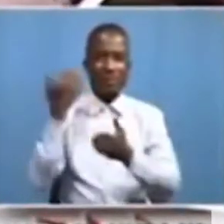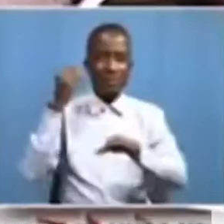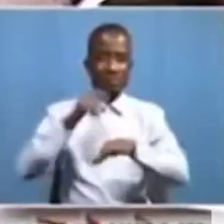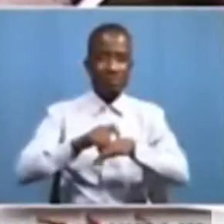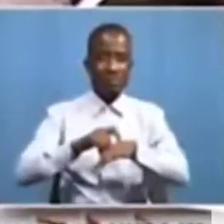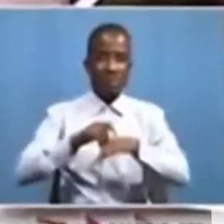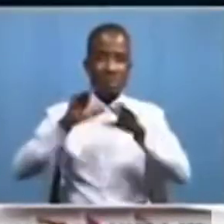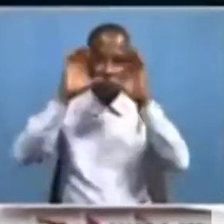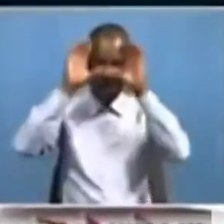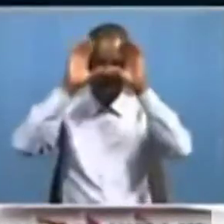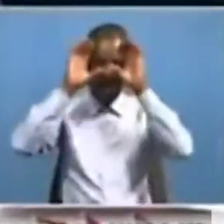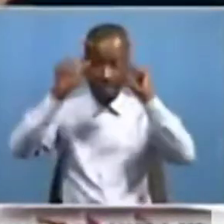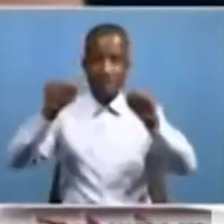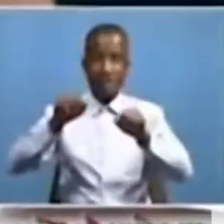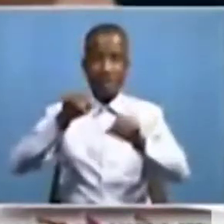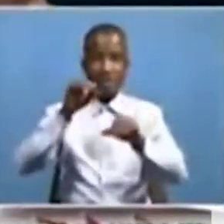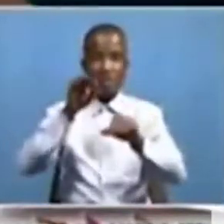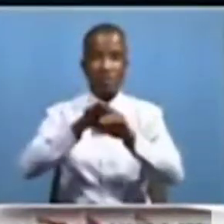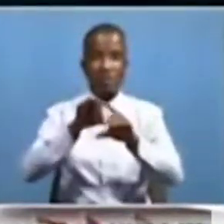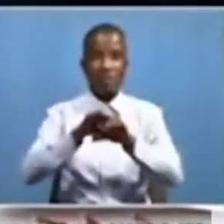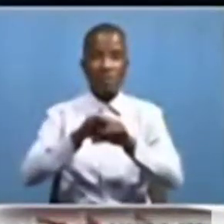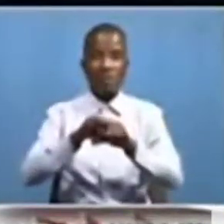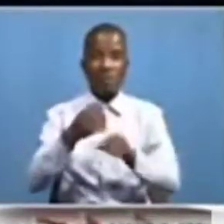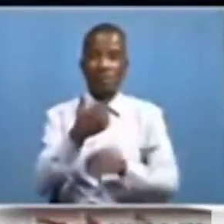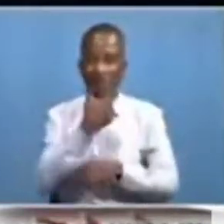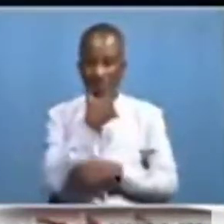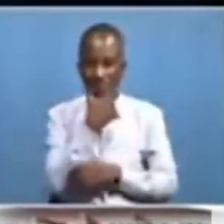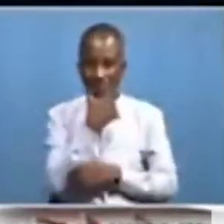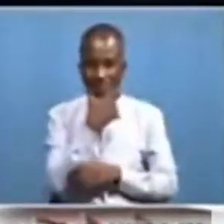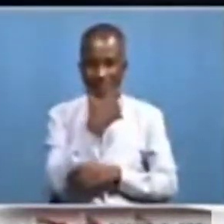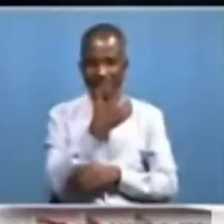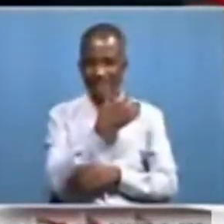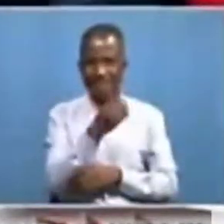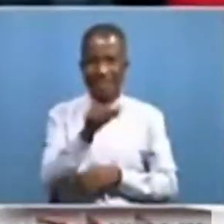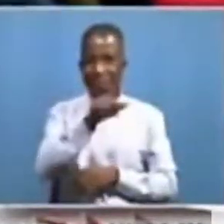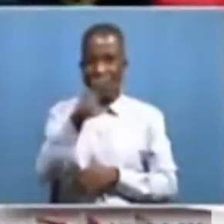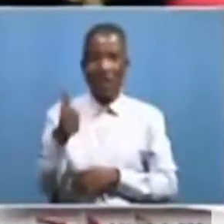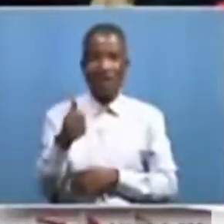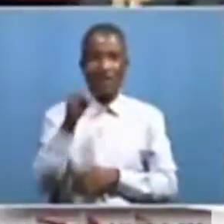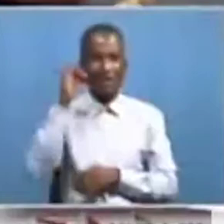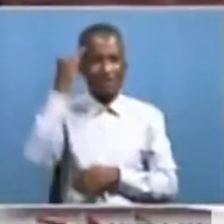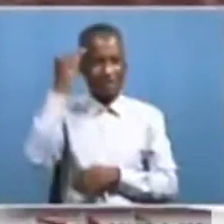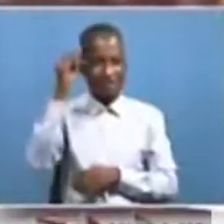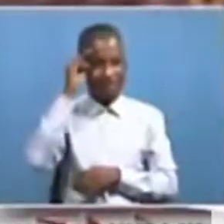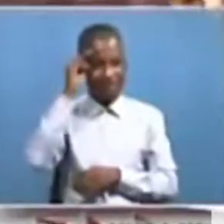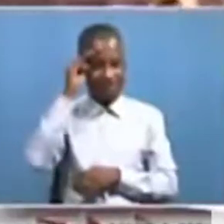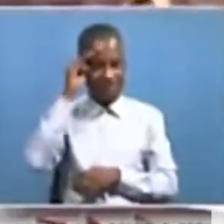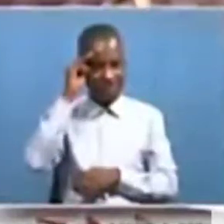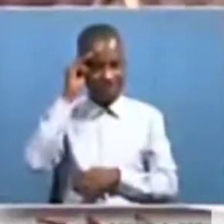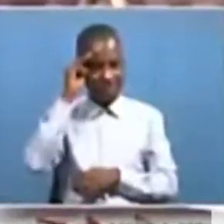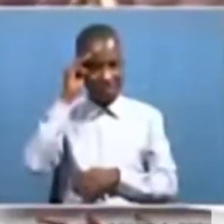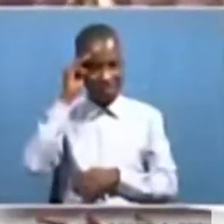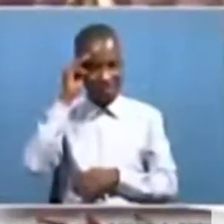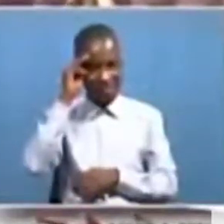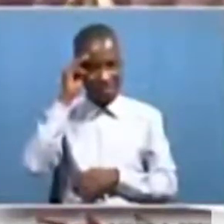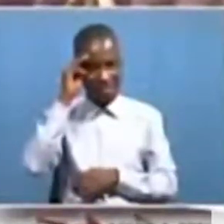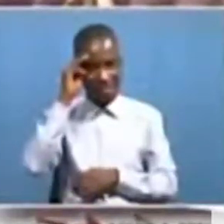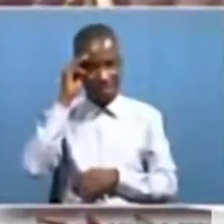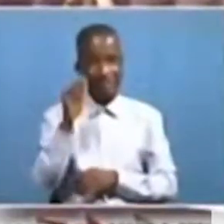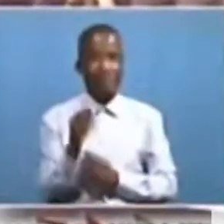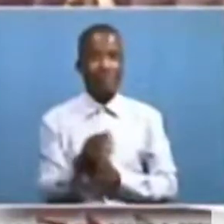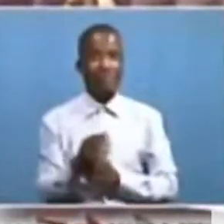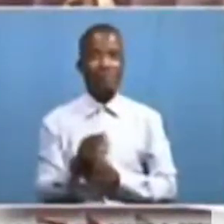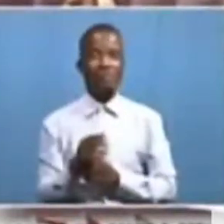presidential election petition case, Akufo-Addo and others versus Mahama and others. Number